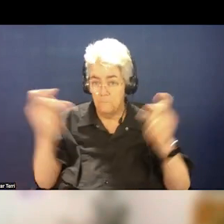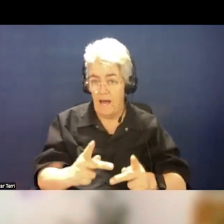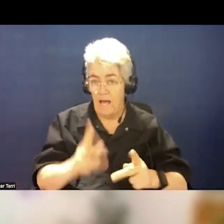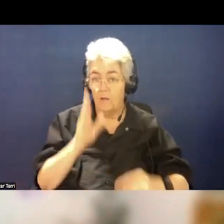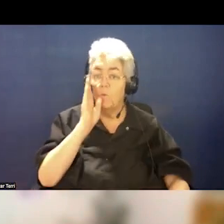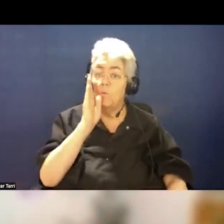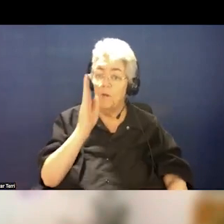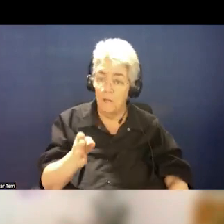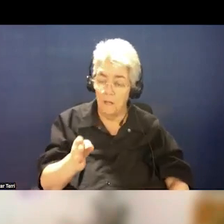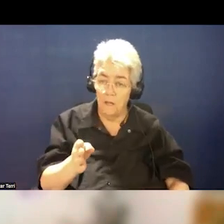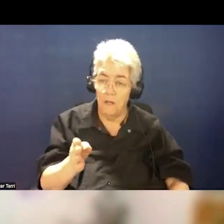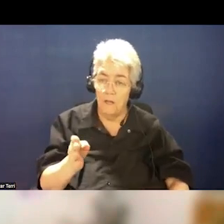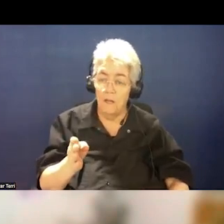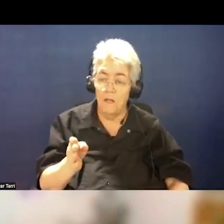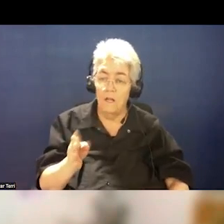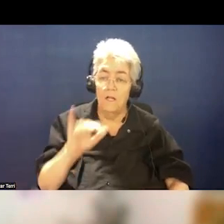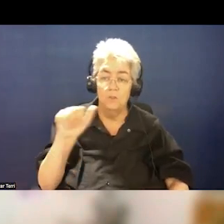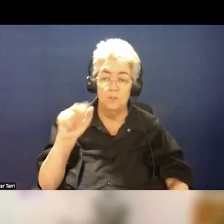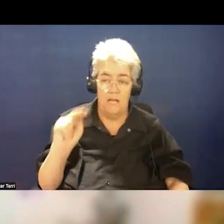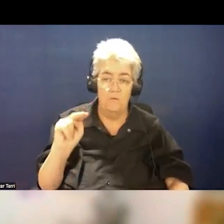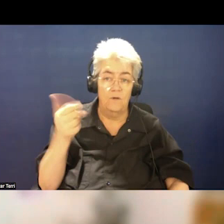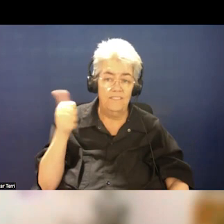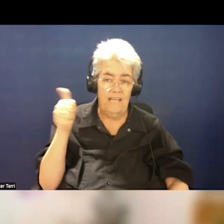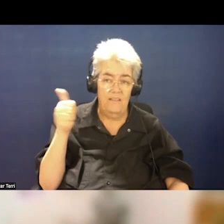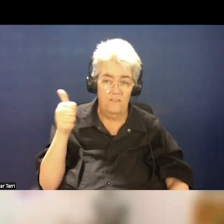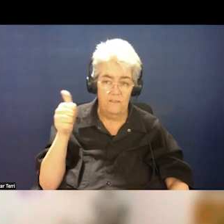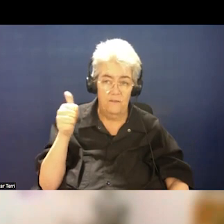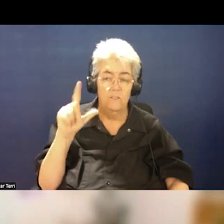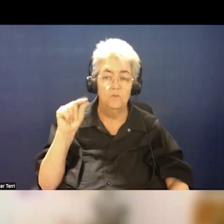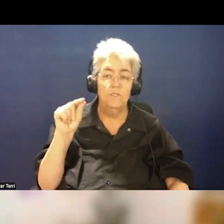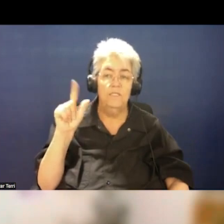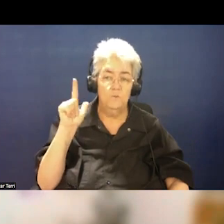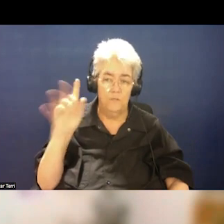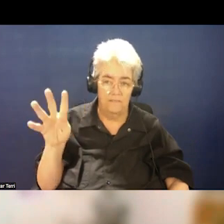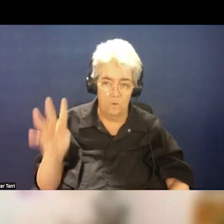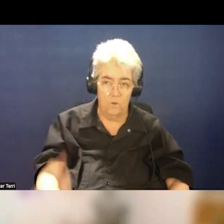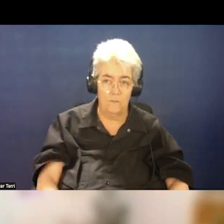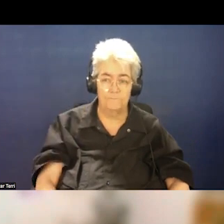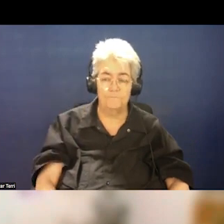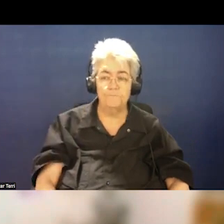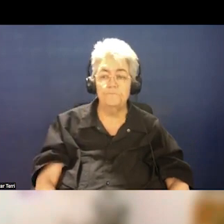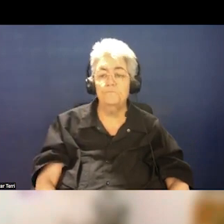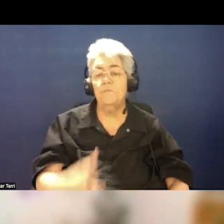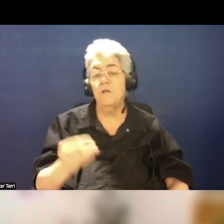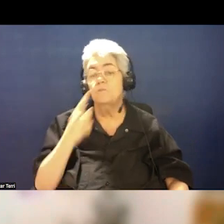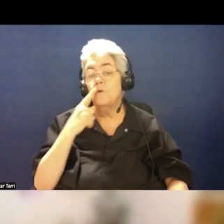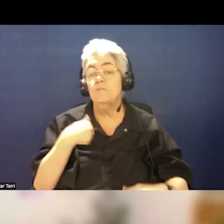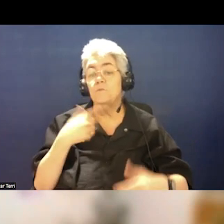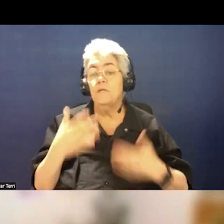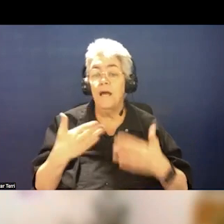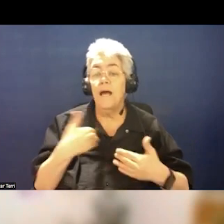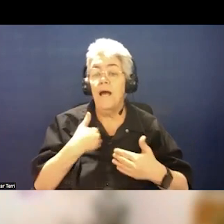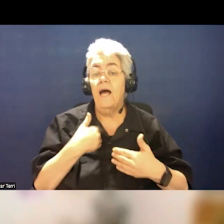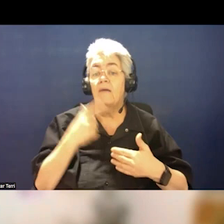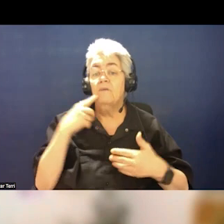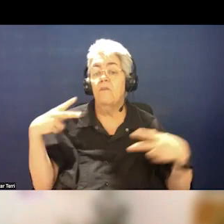begin again will be on January 10th of 2024. So as we have the holiday break, just